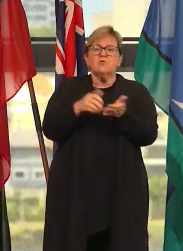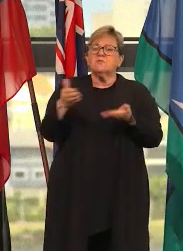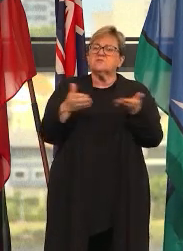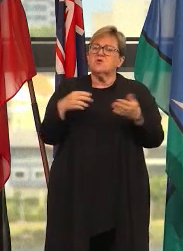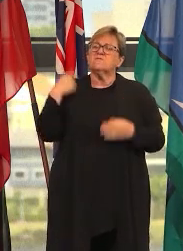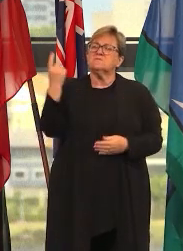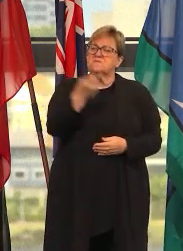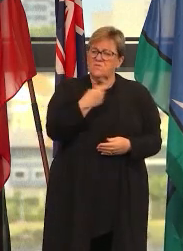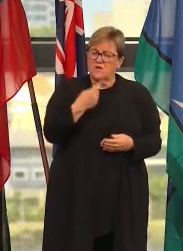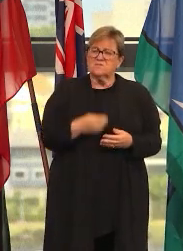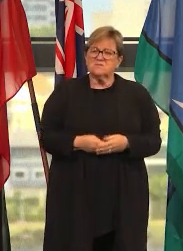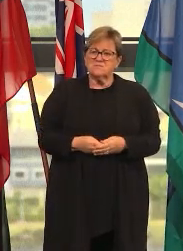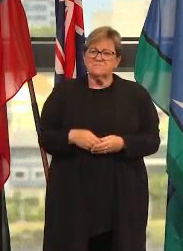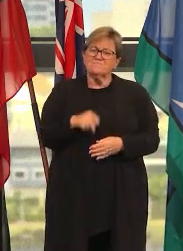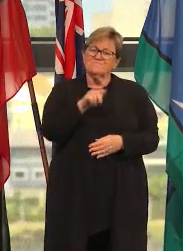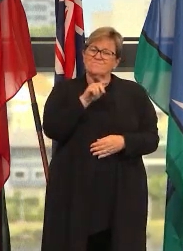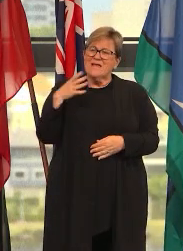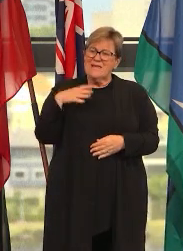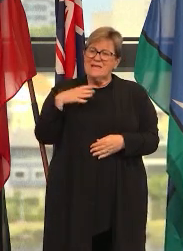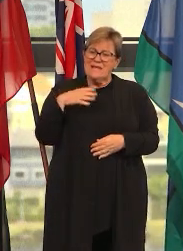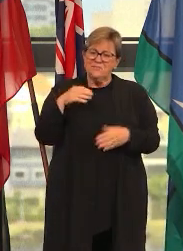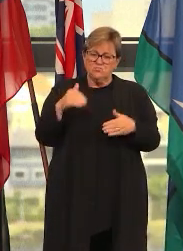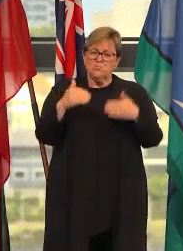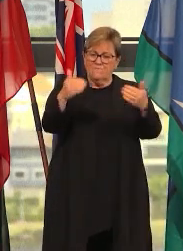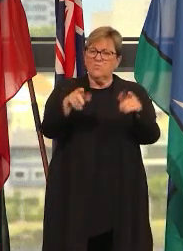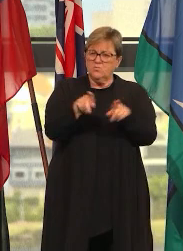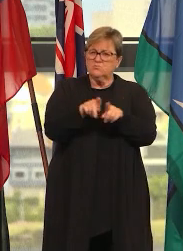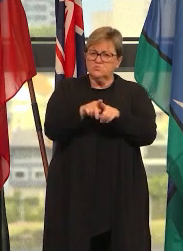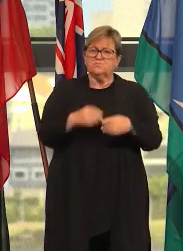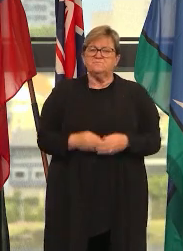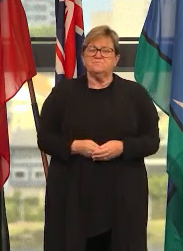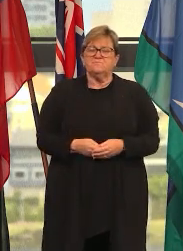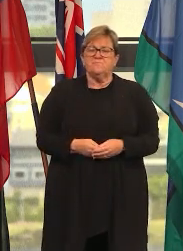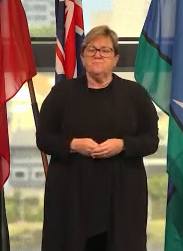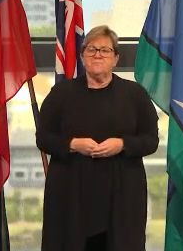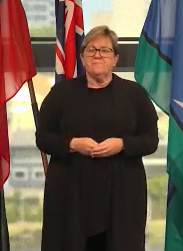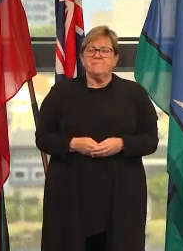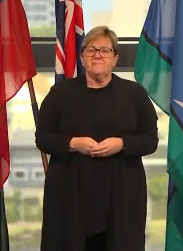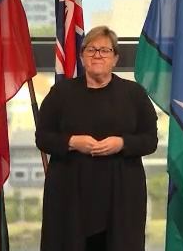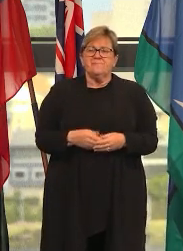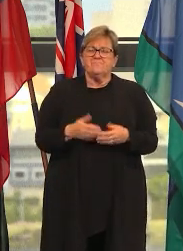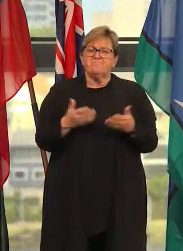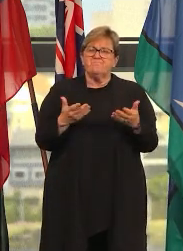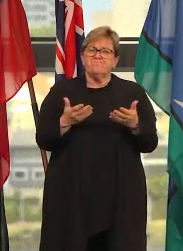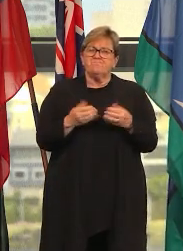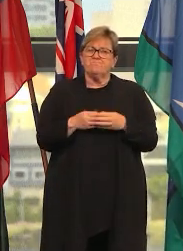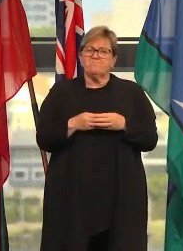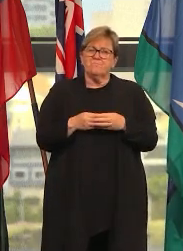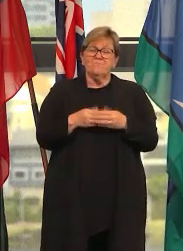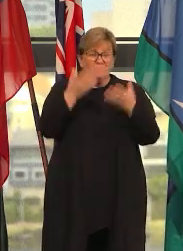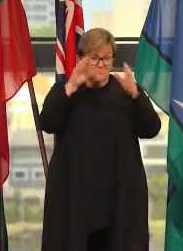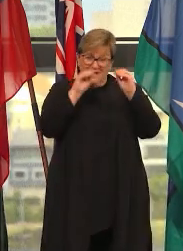key for everything, inclusive education. At the moment, when you go to a hospital to talk to